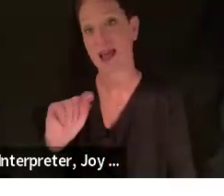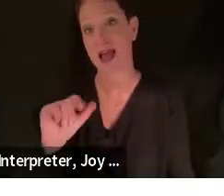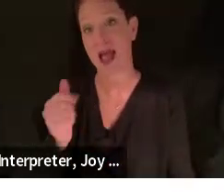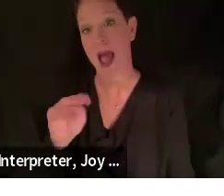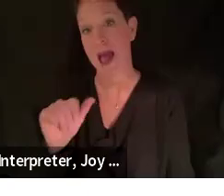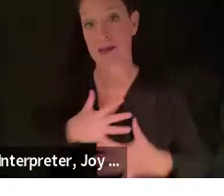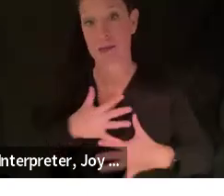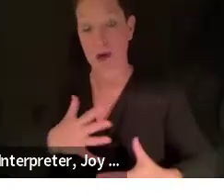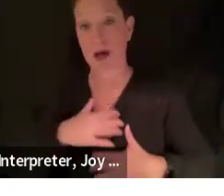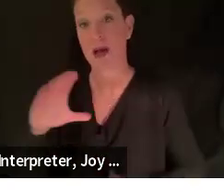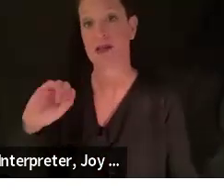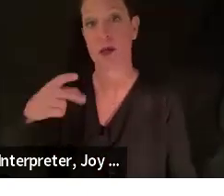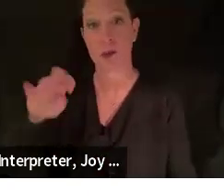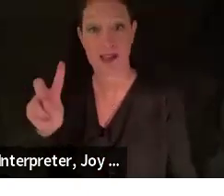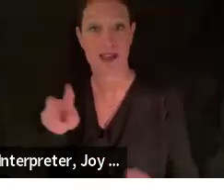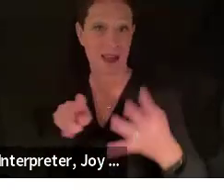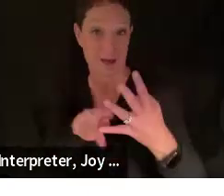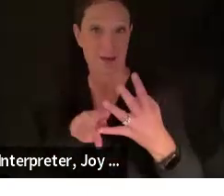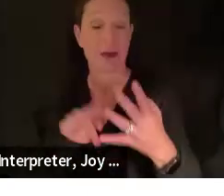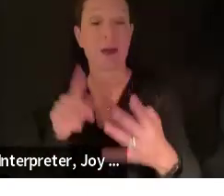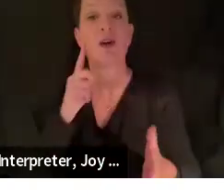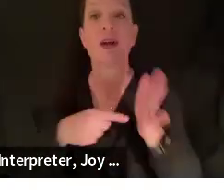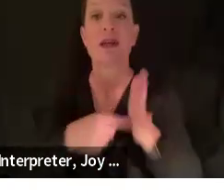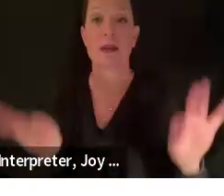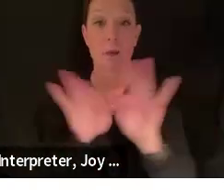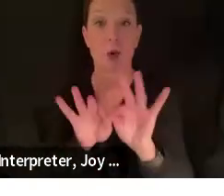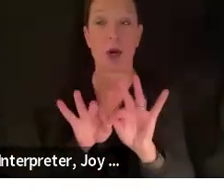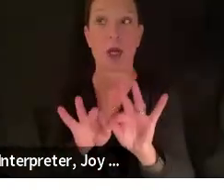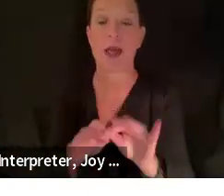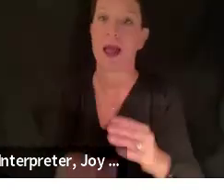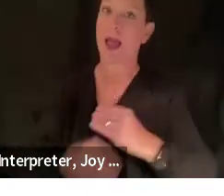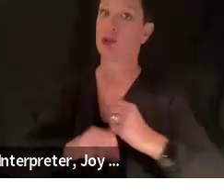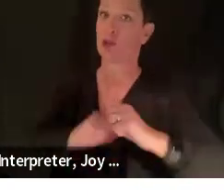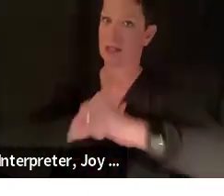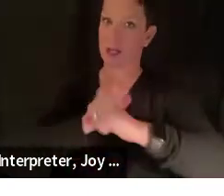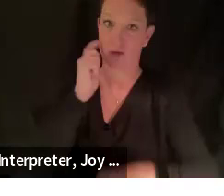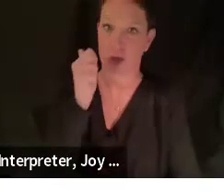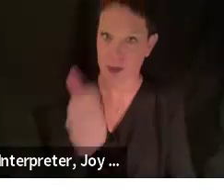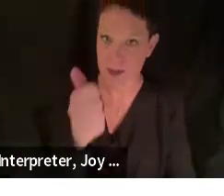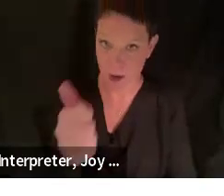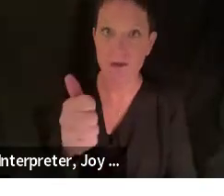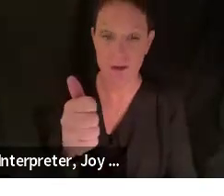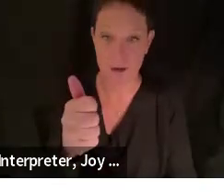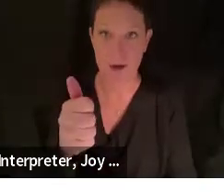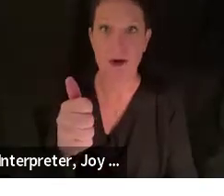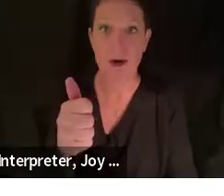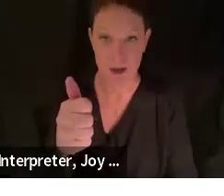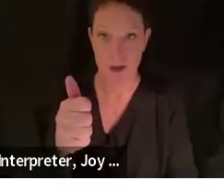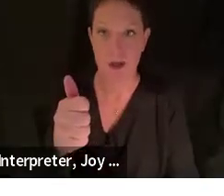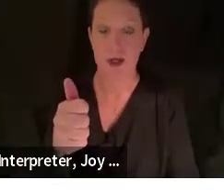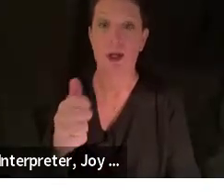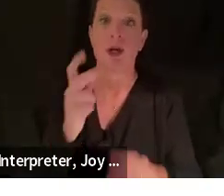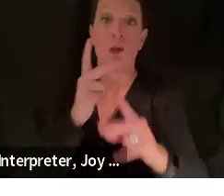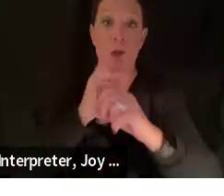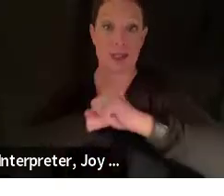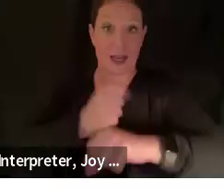asthma or COPD, then you want to make sure you're taking extra precautions to save